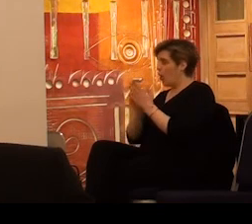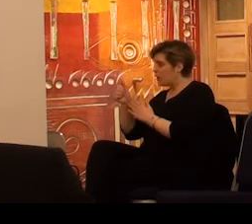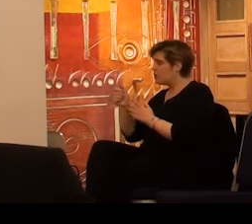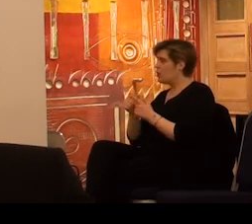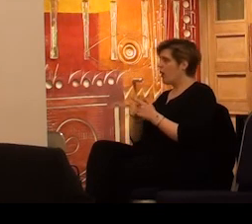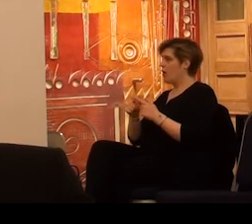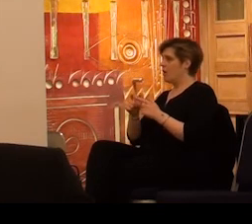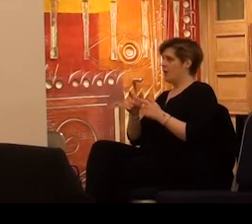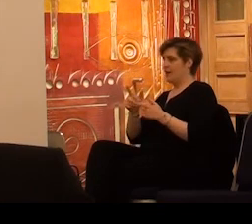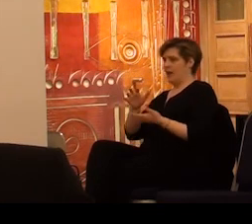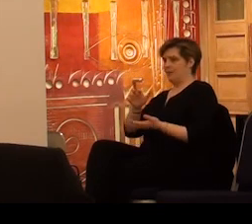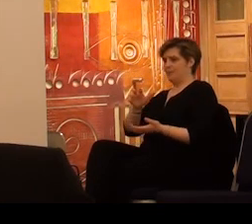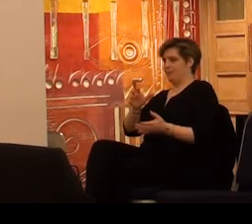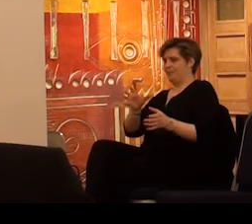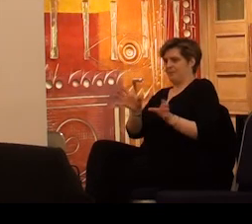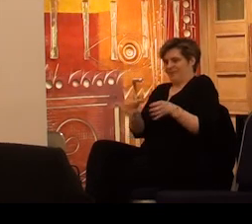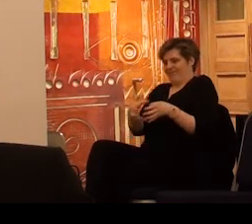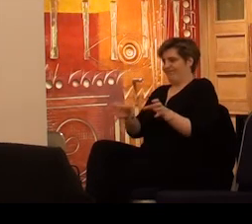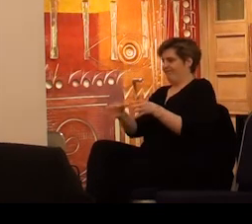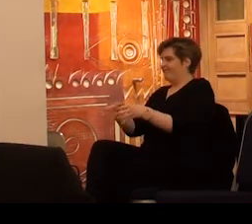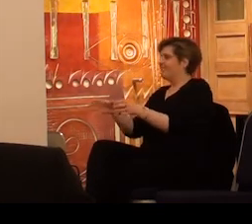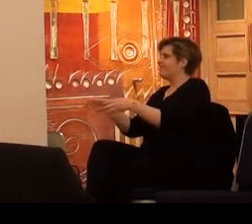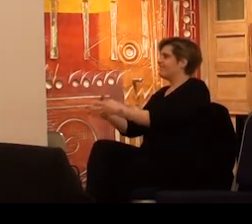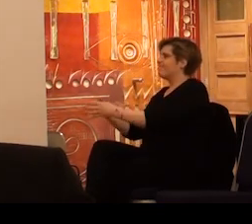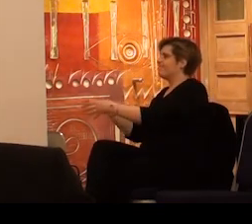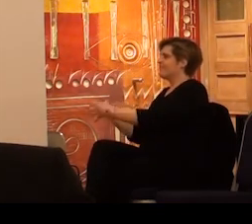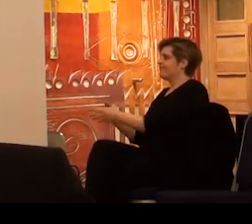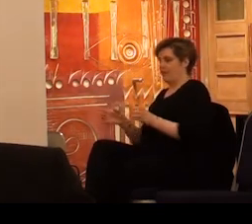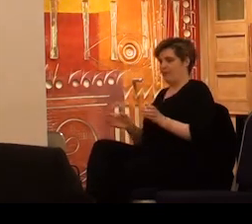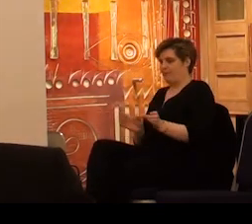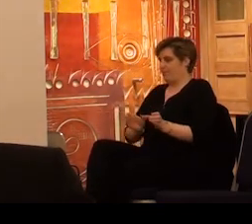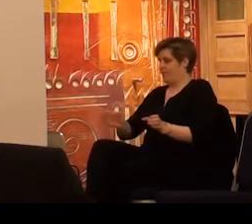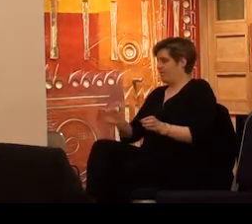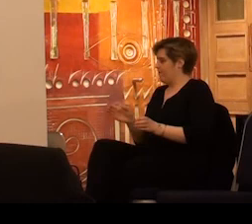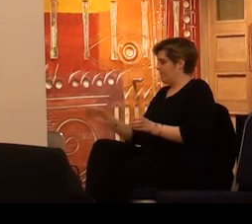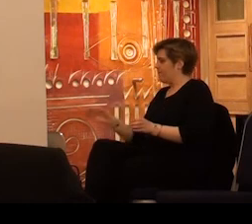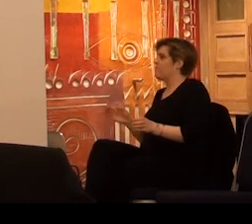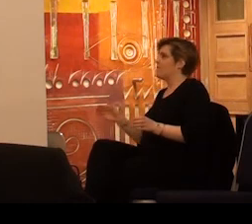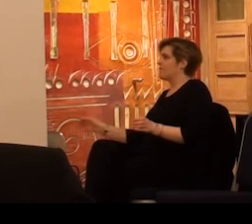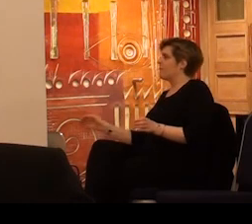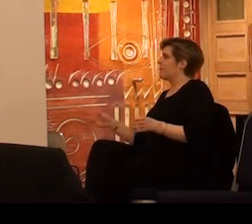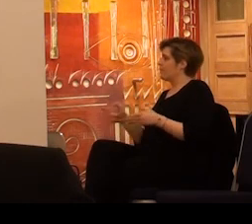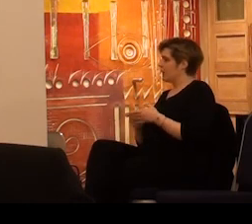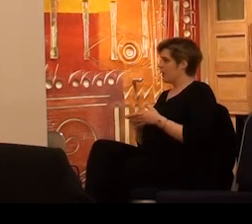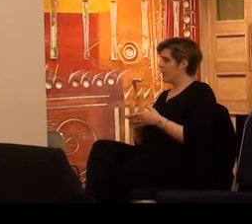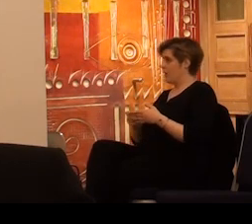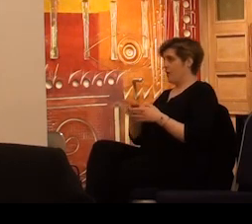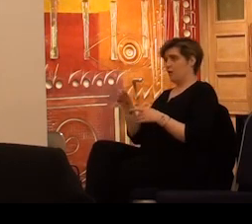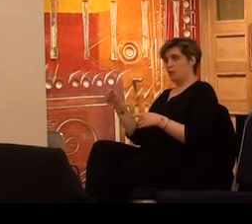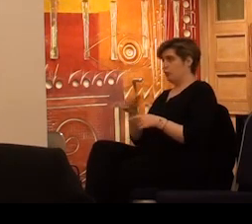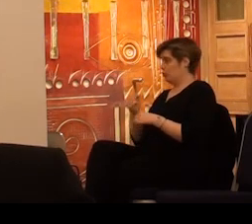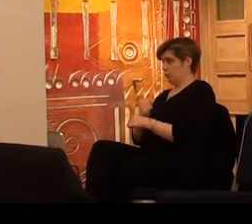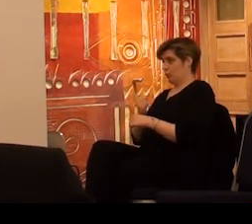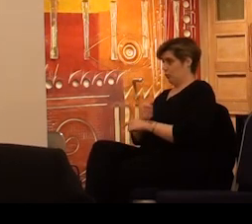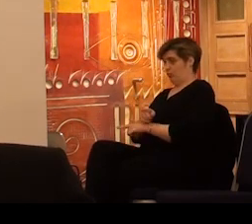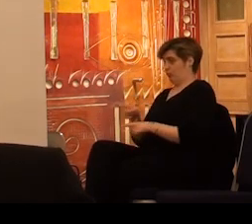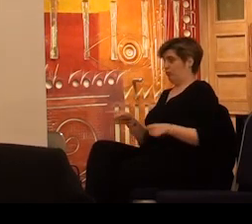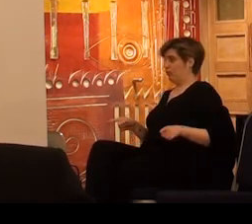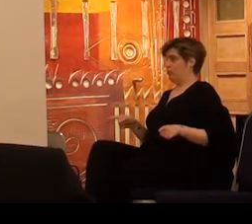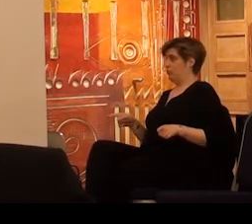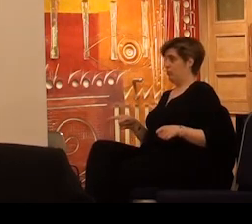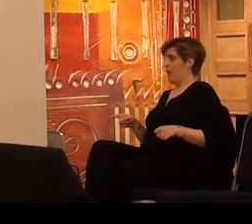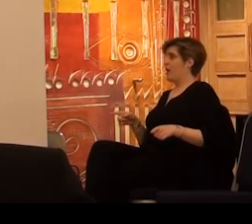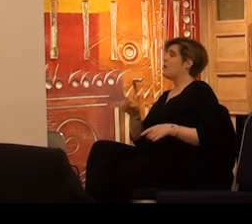or approaches, if you're in that set, you can only get that level or that grade, perpetuate this myth that people are not